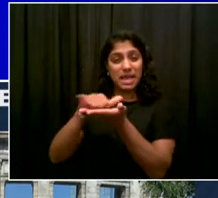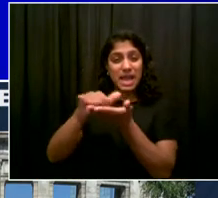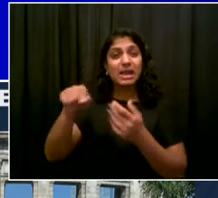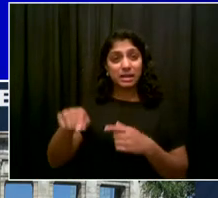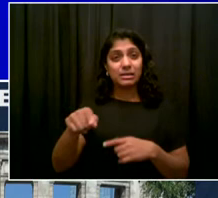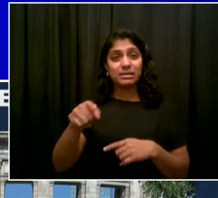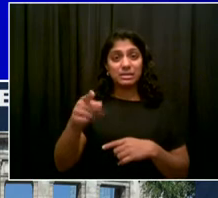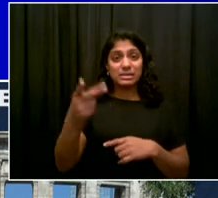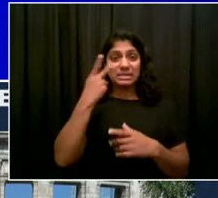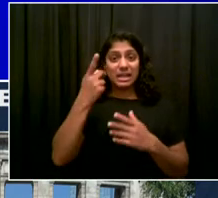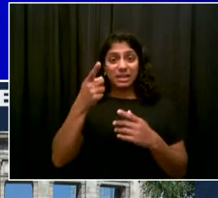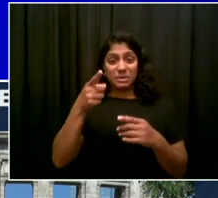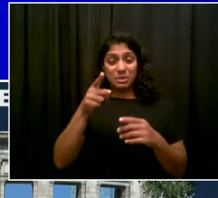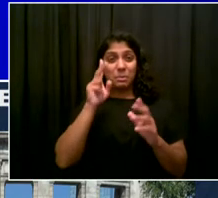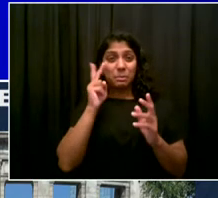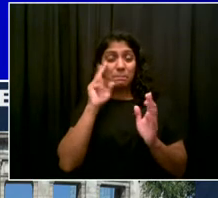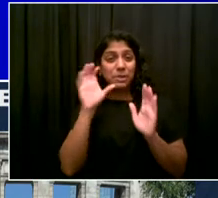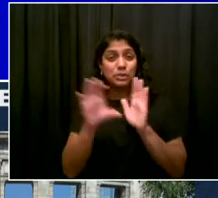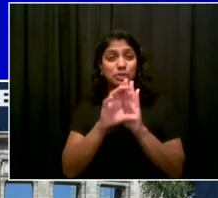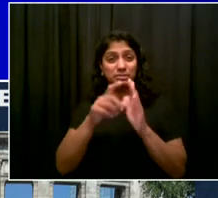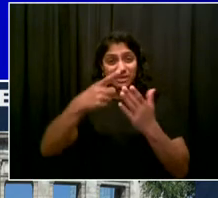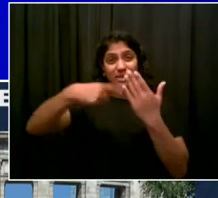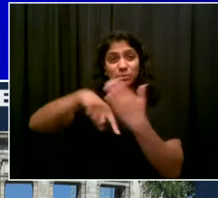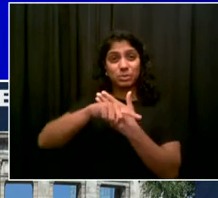feel another example of New York City coming back.